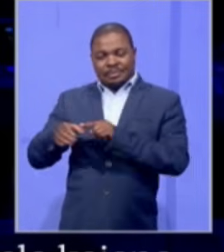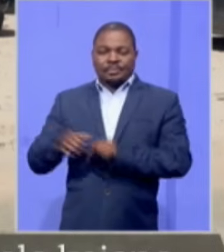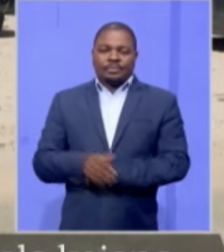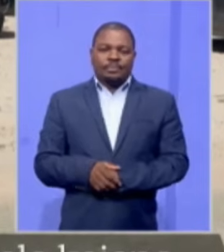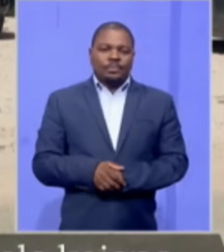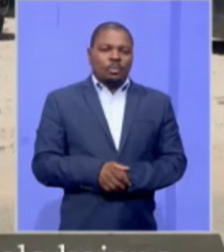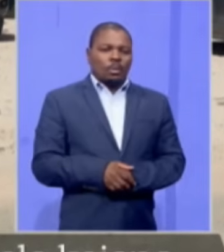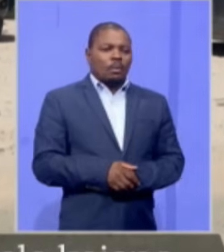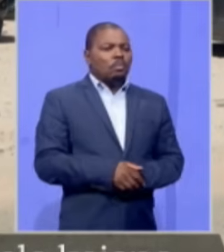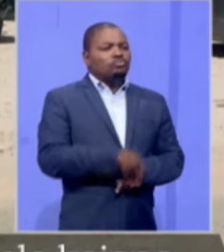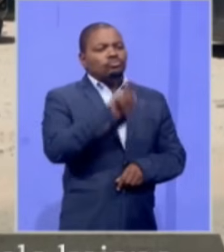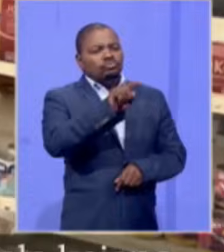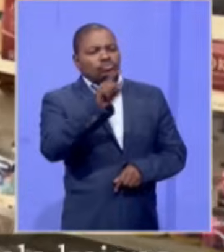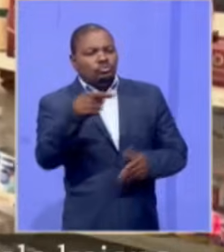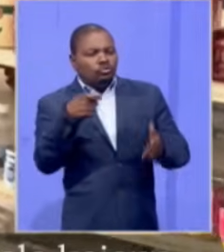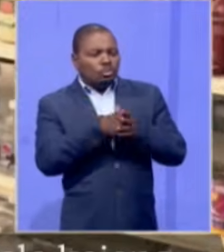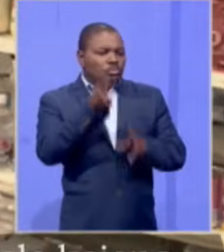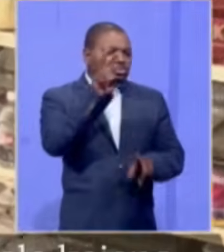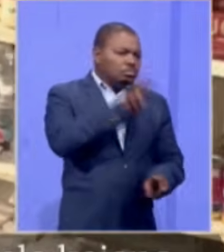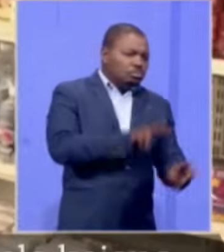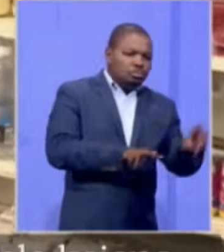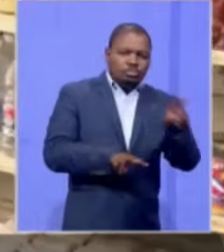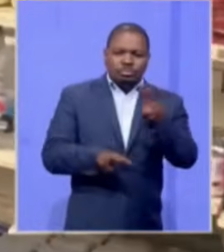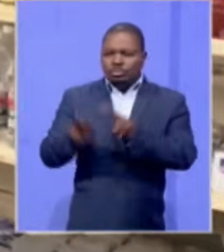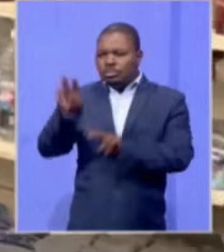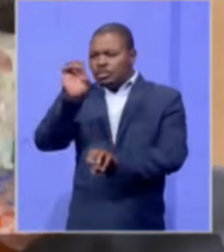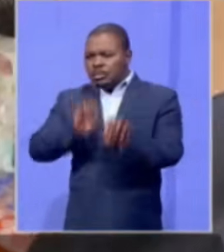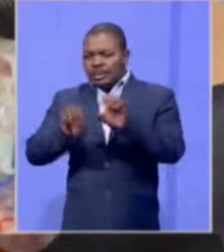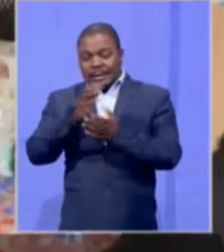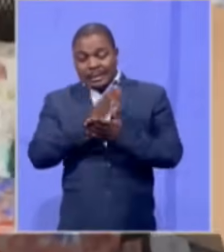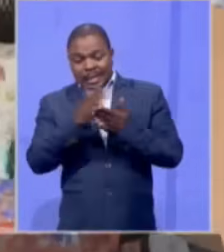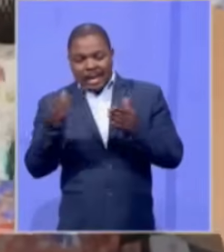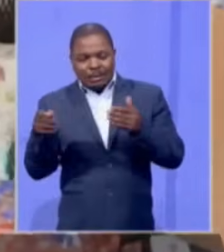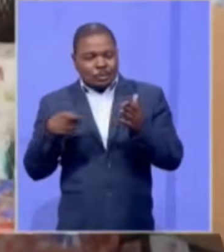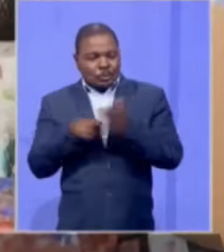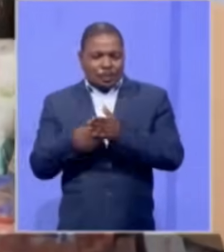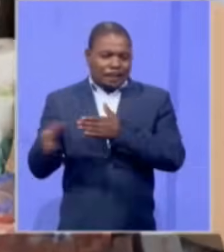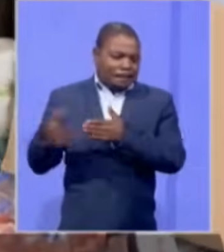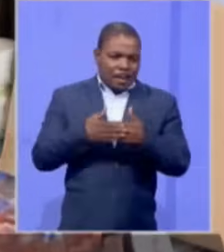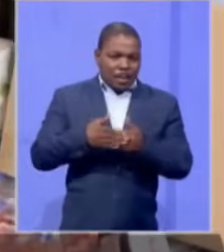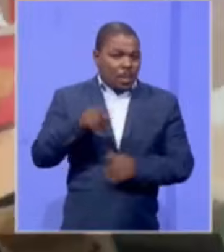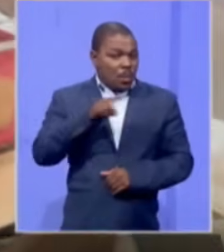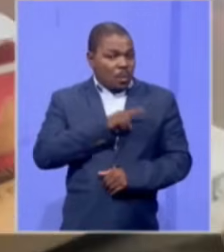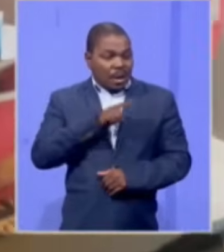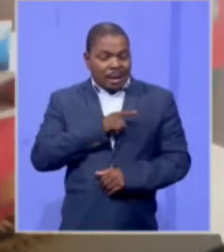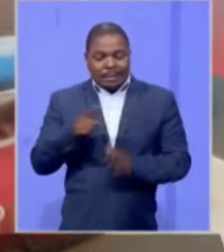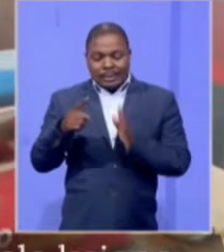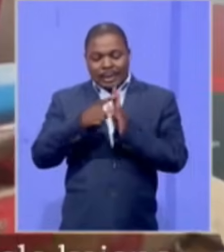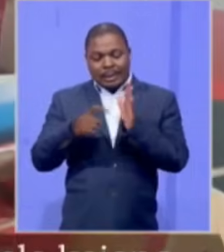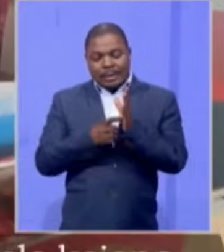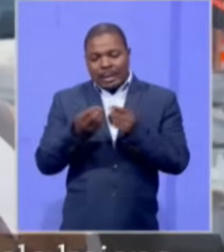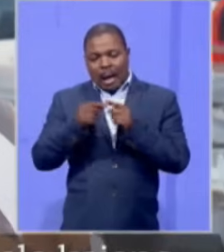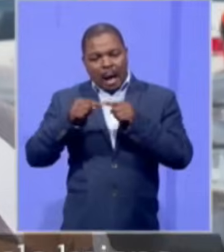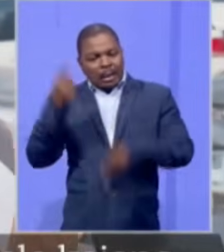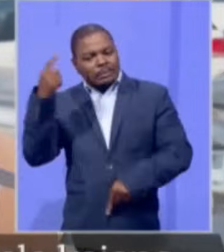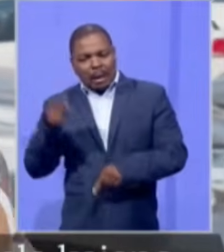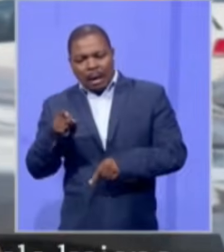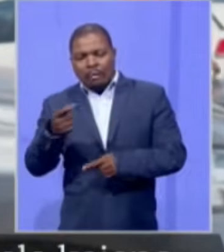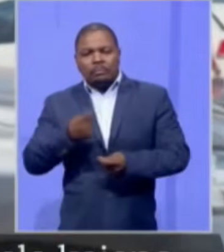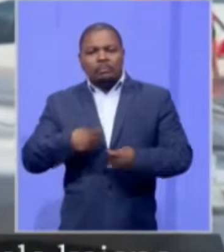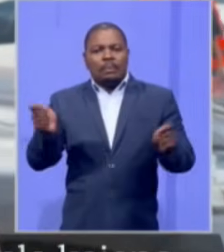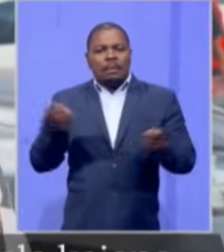Letsholo la go lekola seemo sa marekelo mangwana a tswalwa mabapi le go rekisa dilwana tse di setseng di senyegile. Ha re tsena